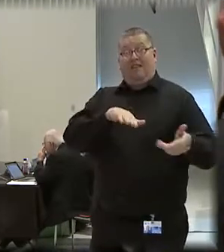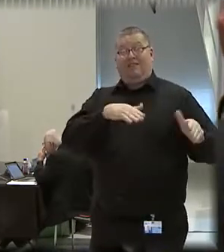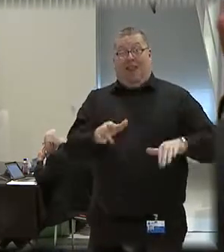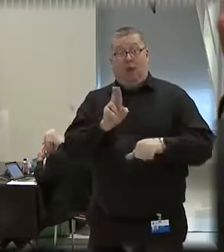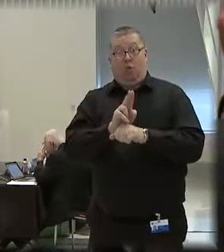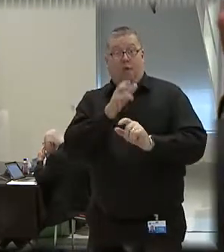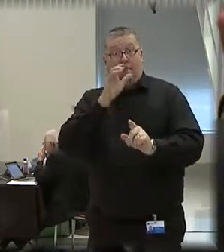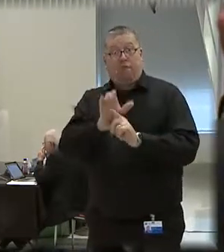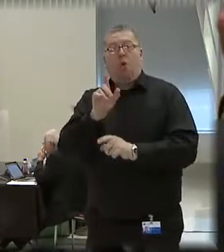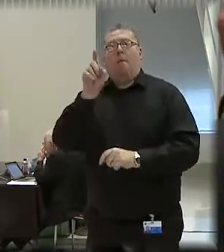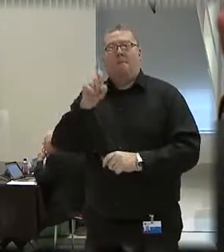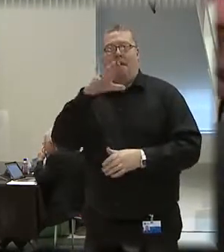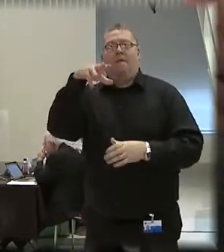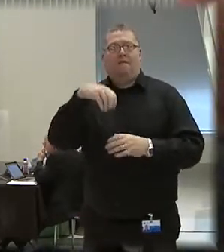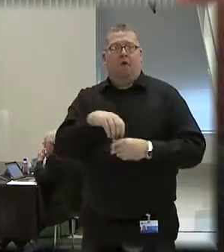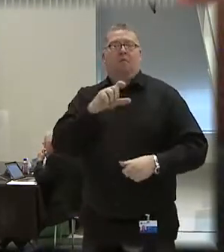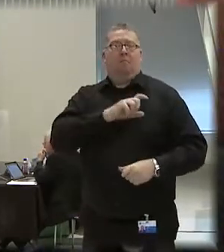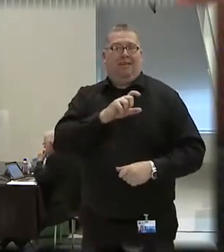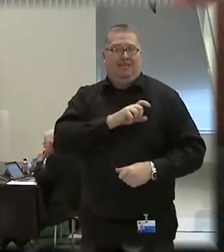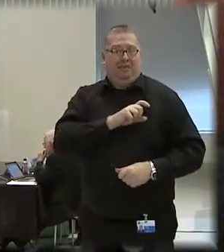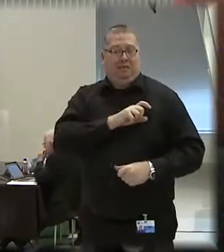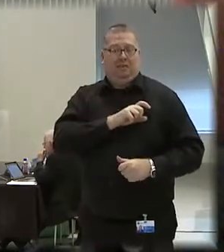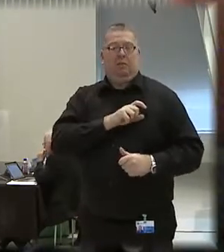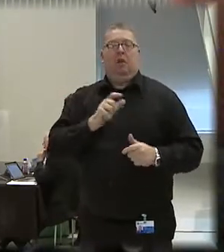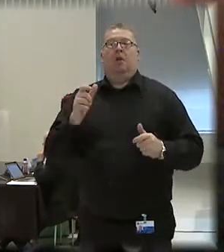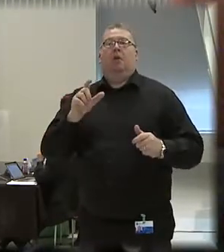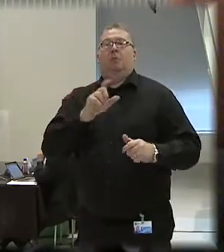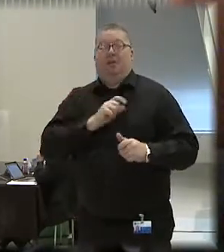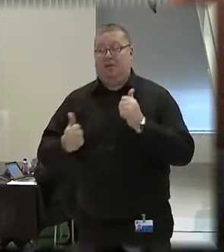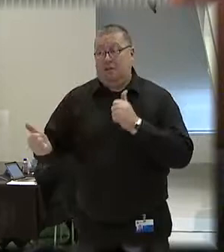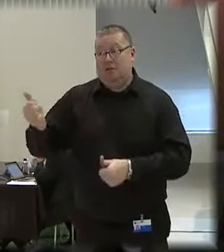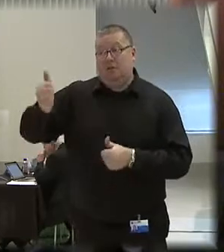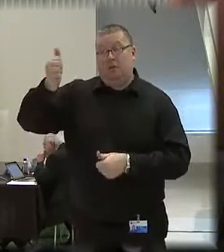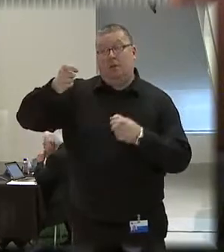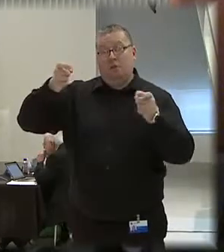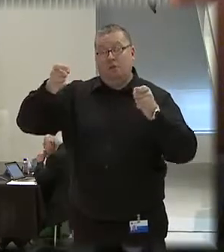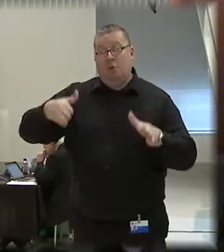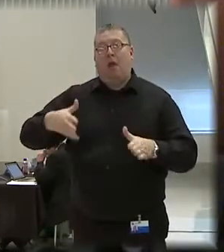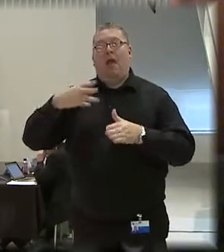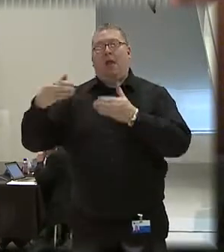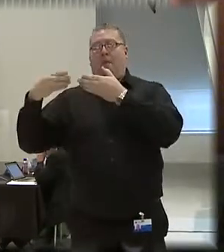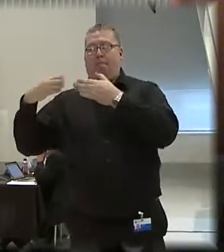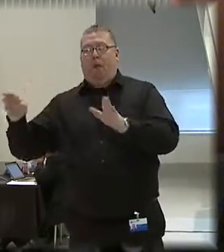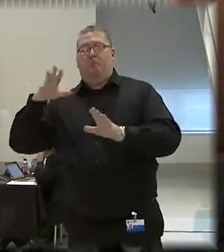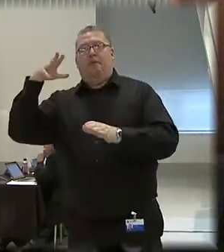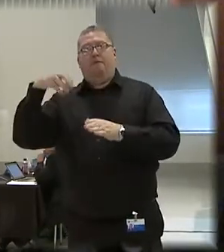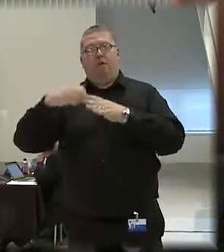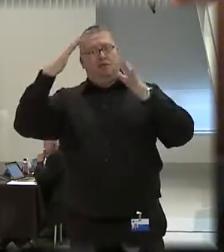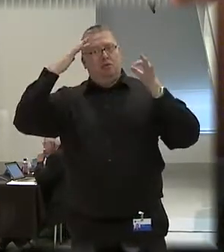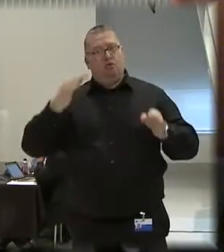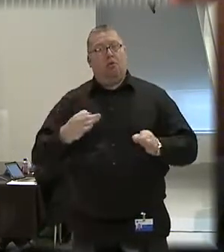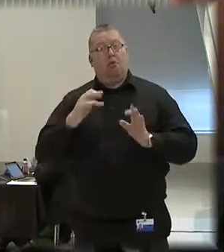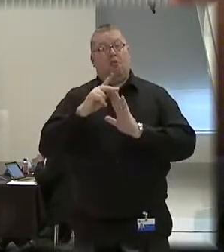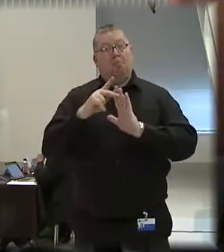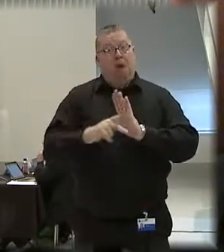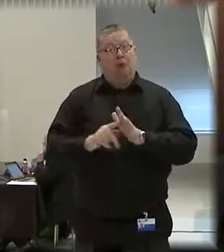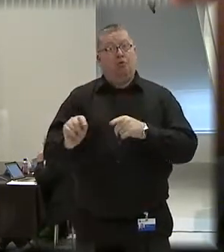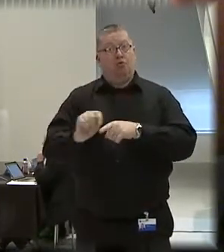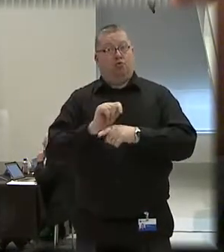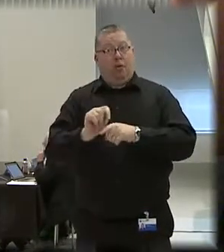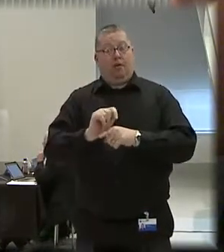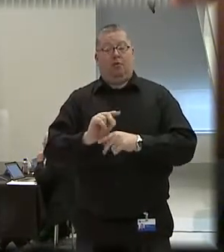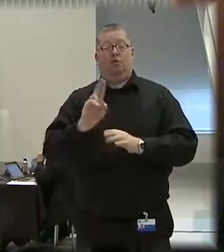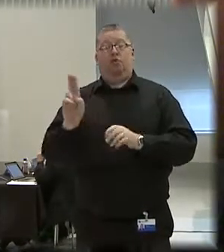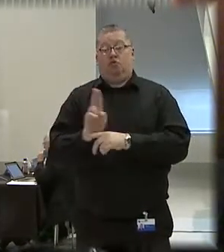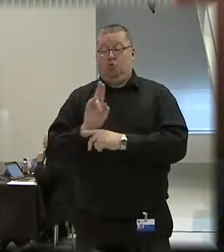officers, police administrators, and the public in determining policy and training. Use of force training and